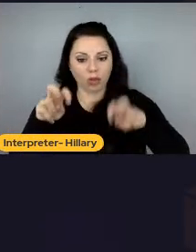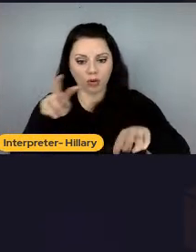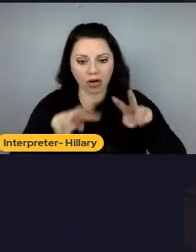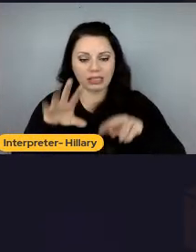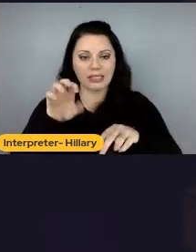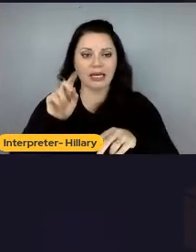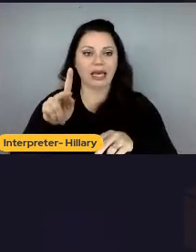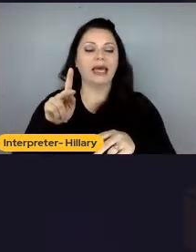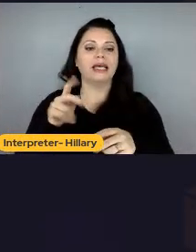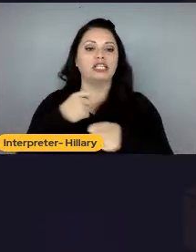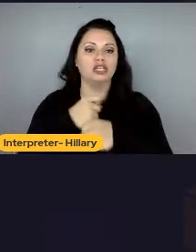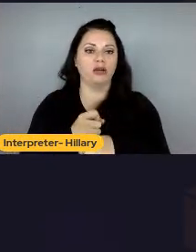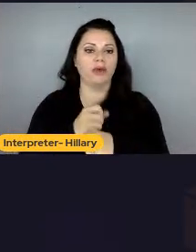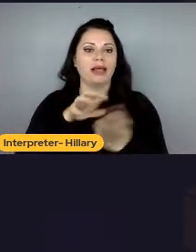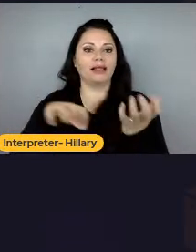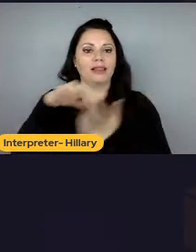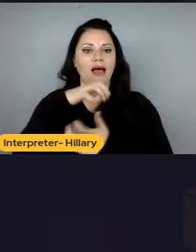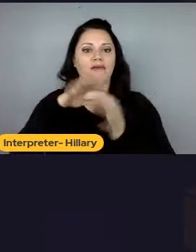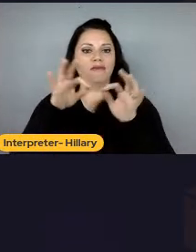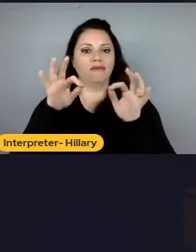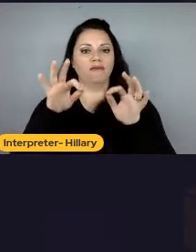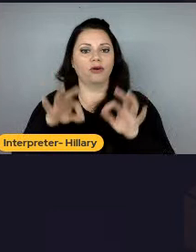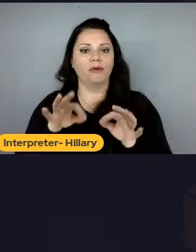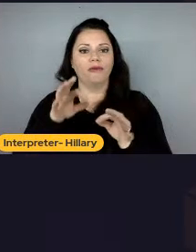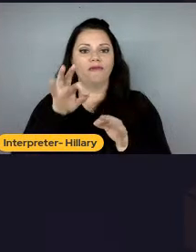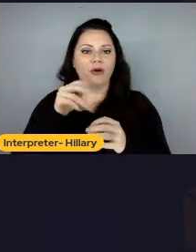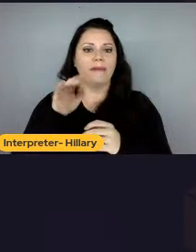CDK-generated CloudFormation templates.